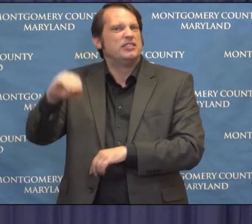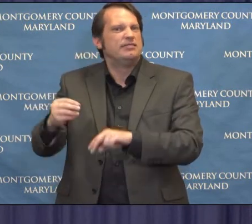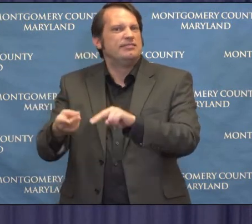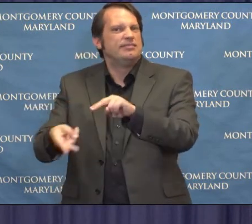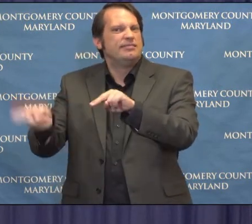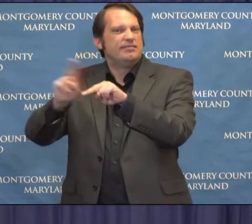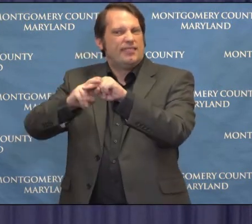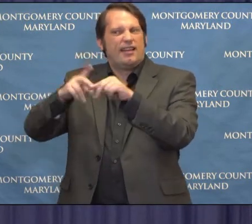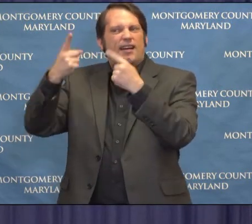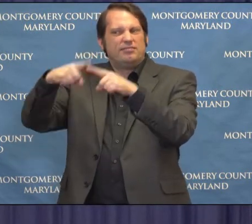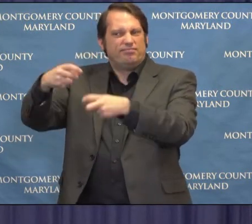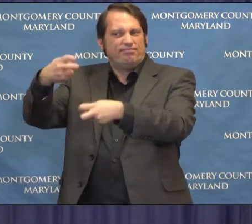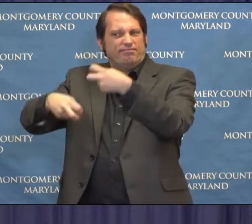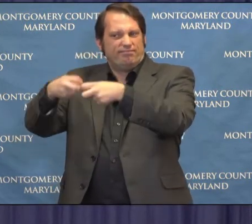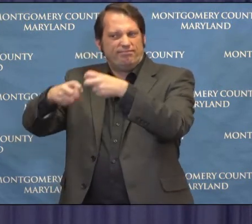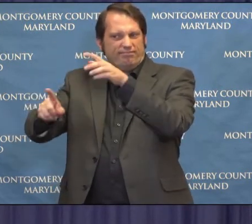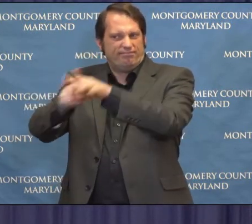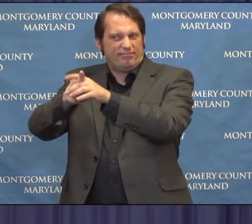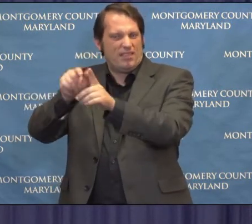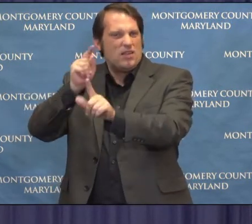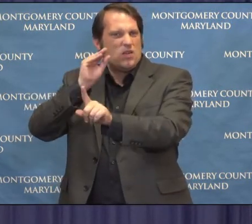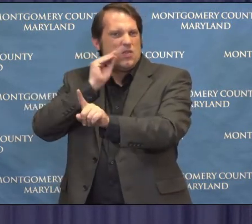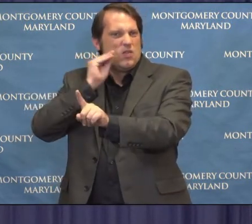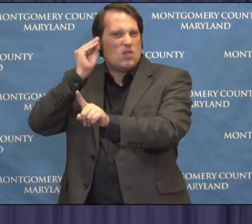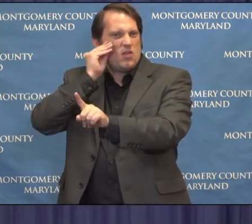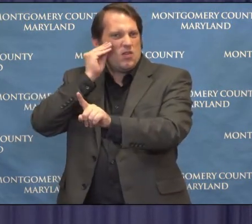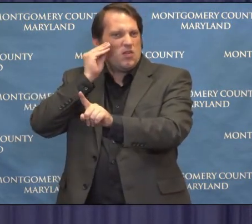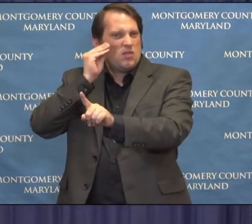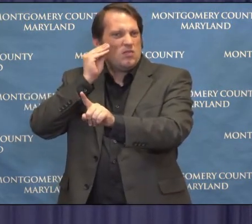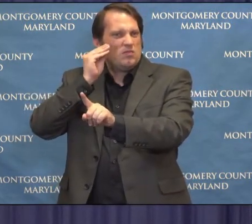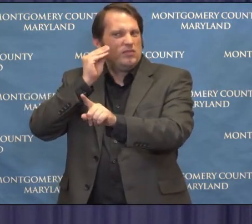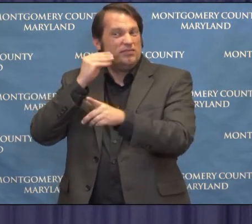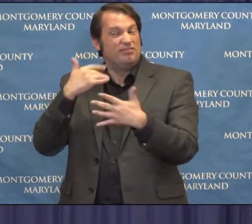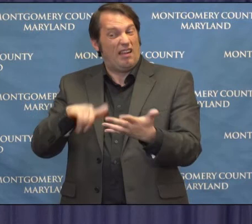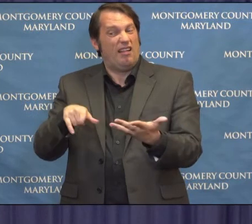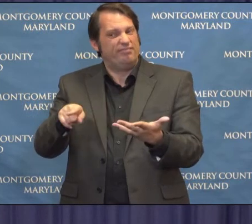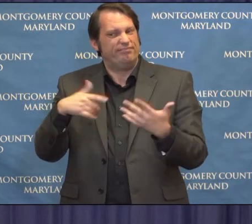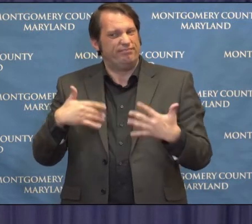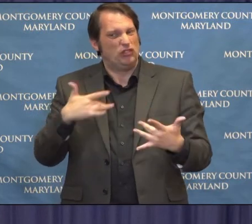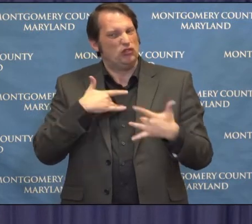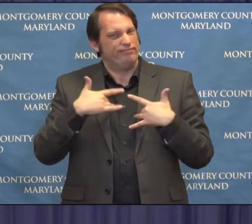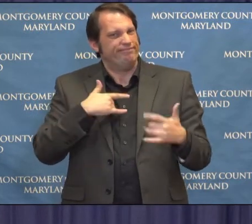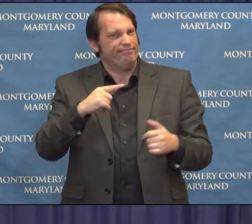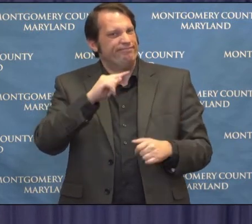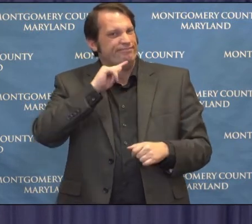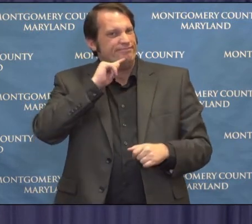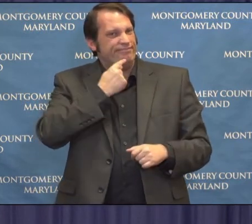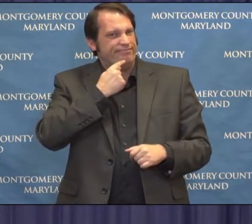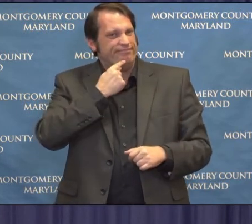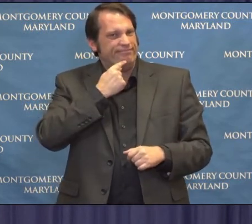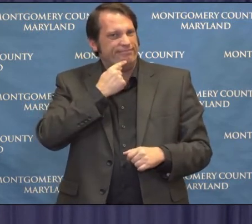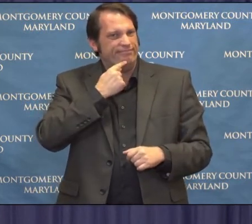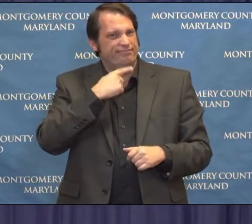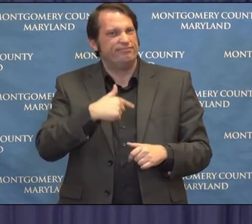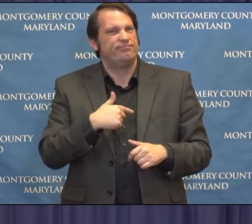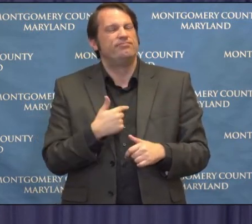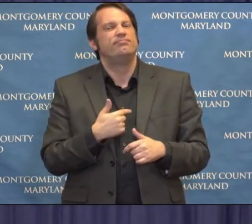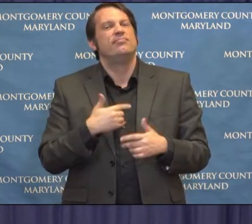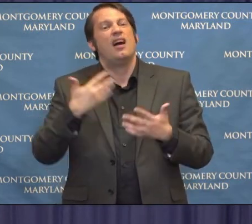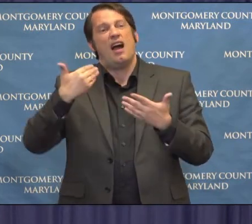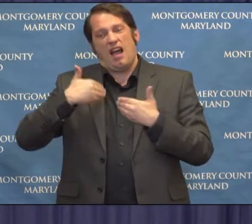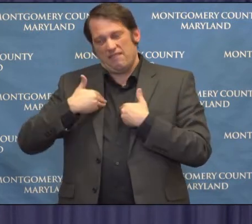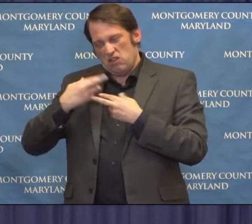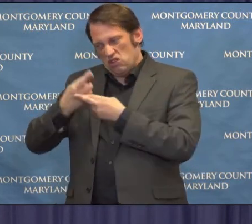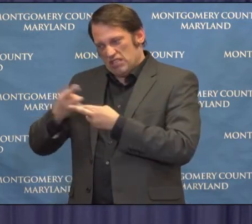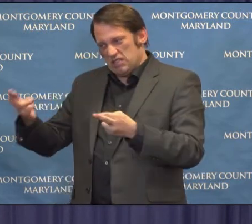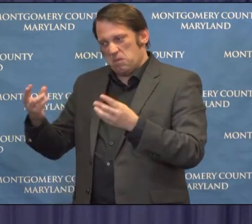that's given me some grave concern, and I've added some additional resources to work with that. We're working with the Family Justice